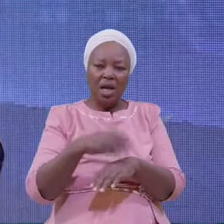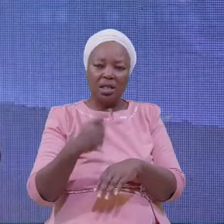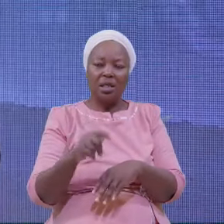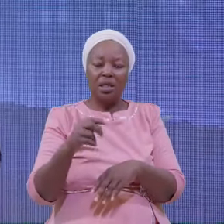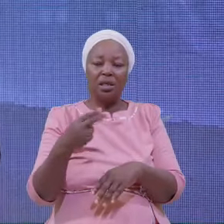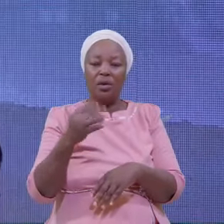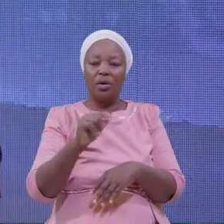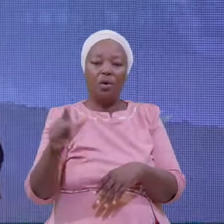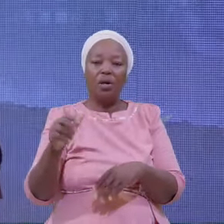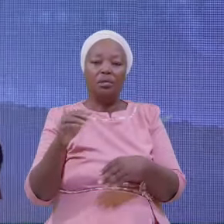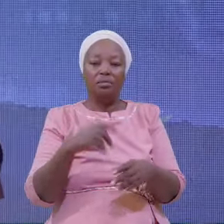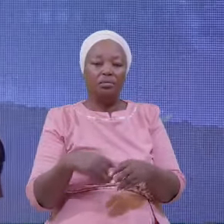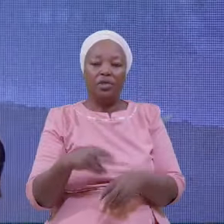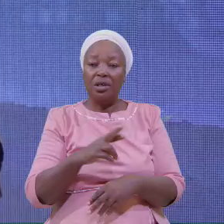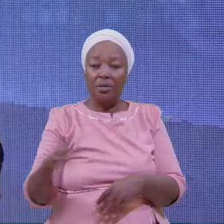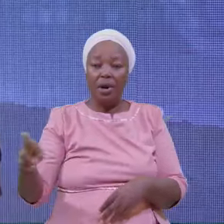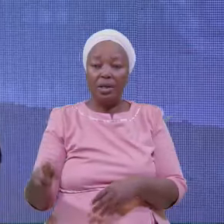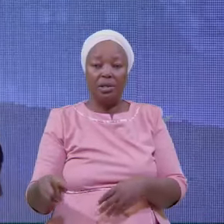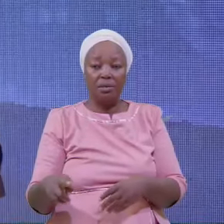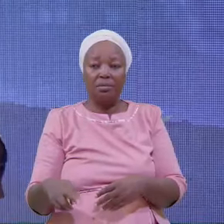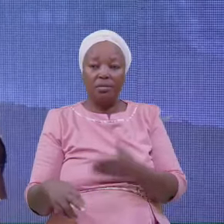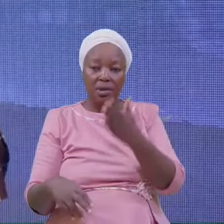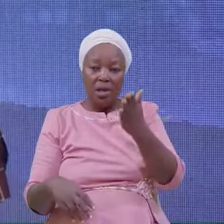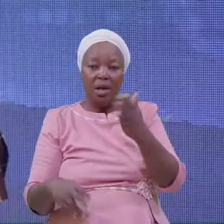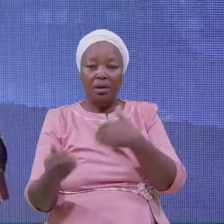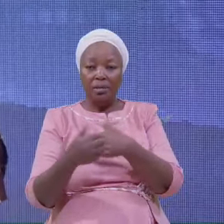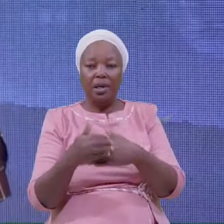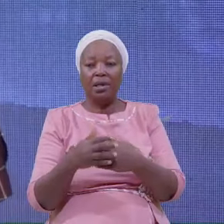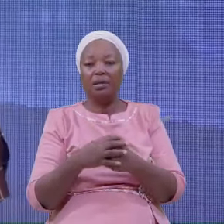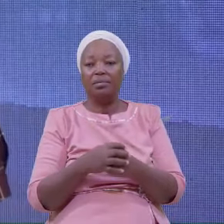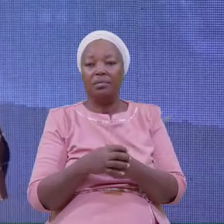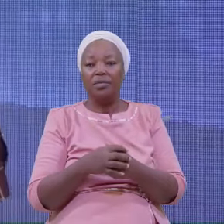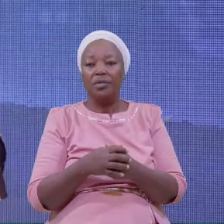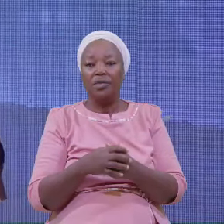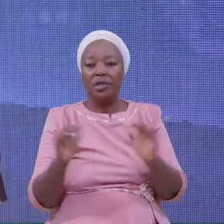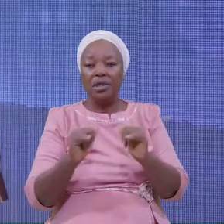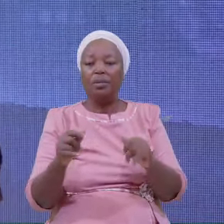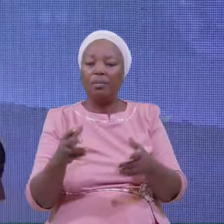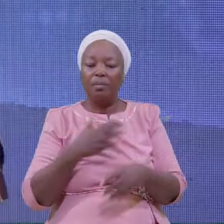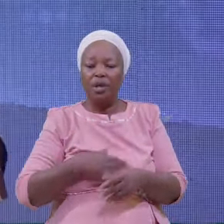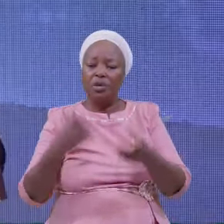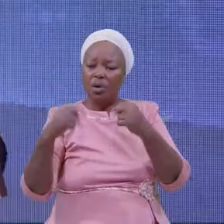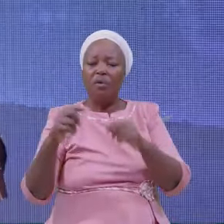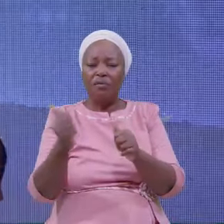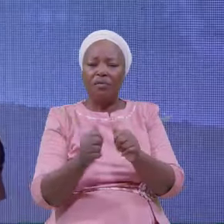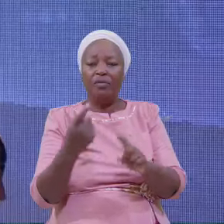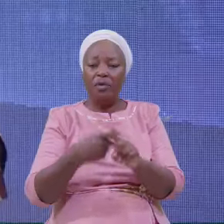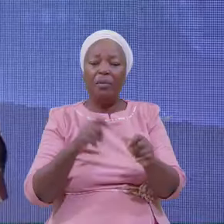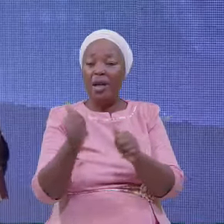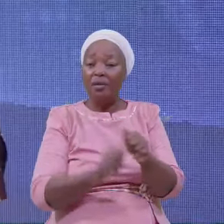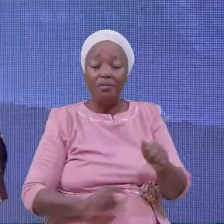for those who are having the lunch hour with Jesus, is the same level. So you come from all over. And we should arrange to help these